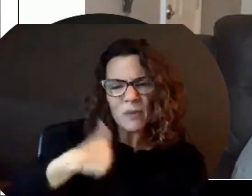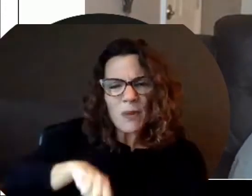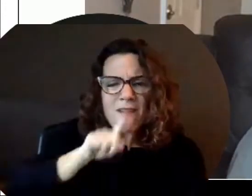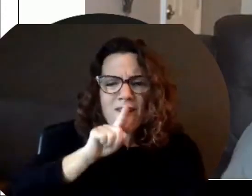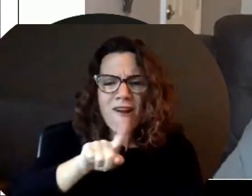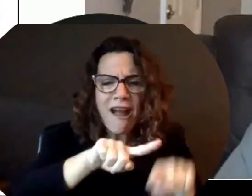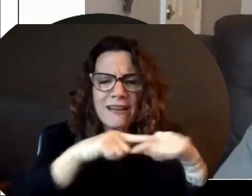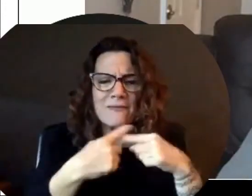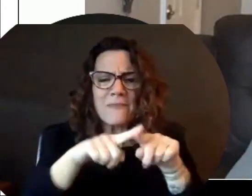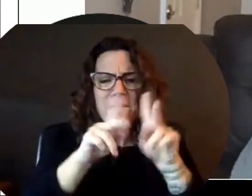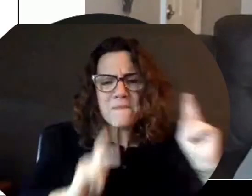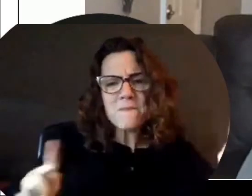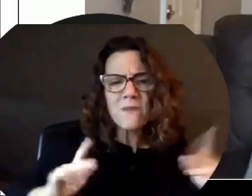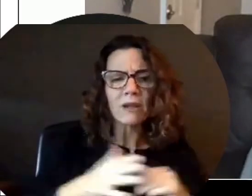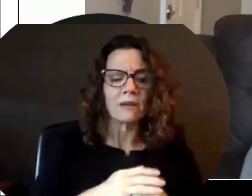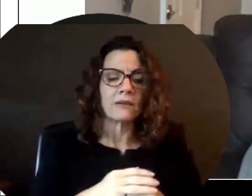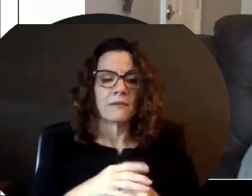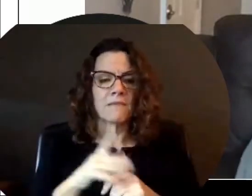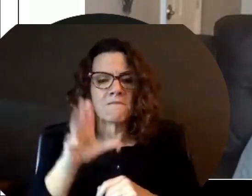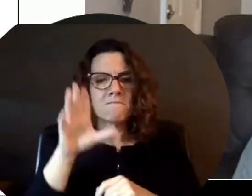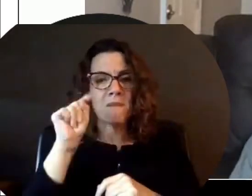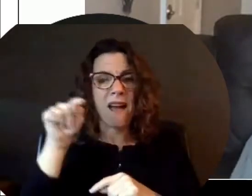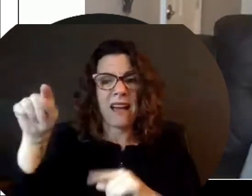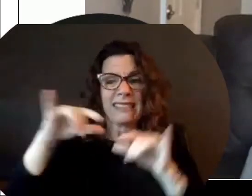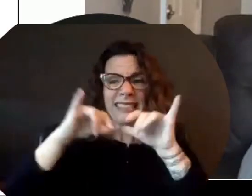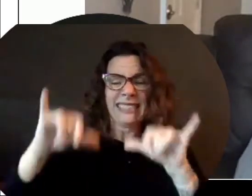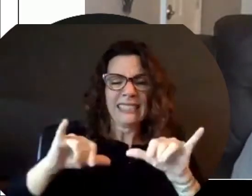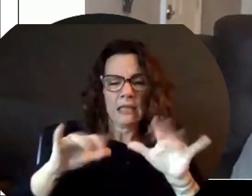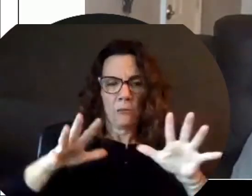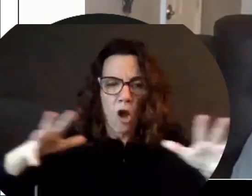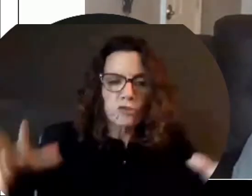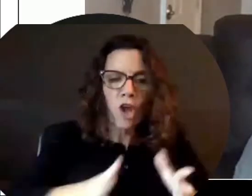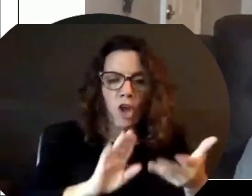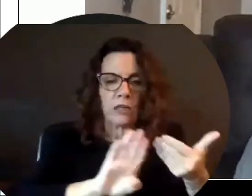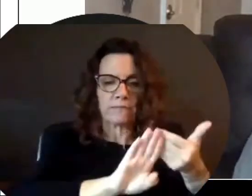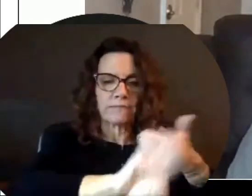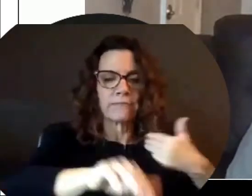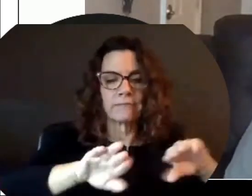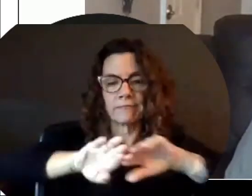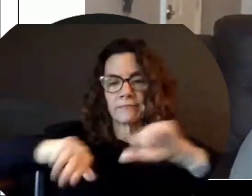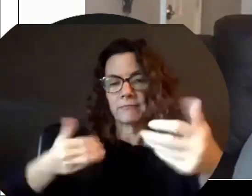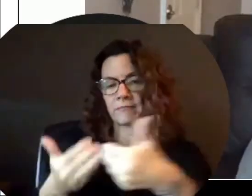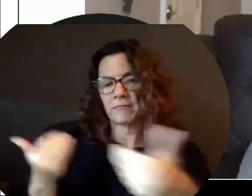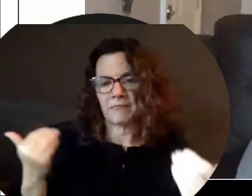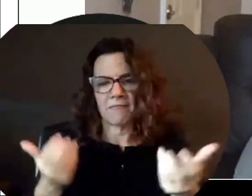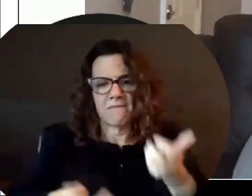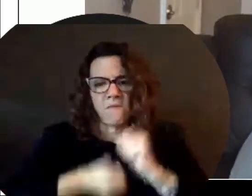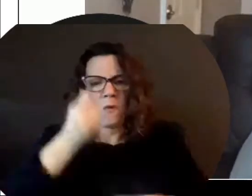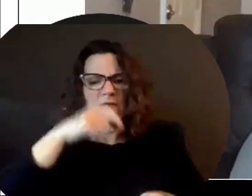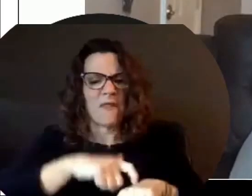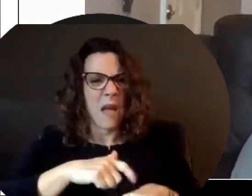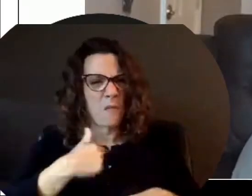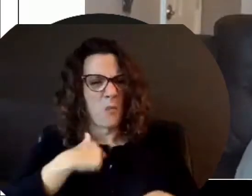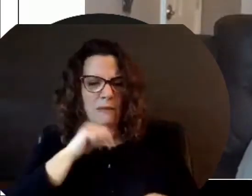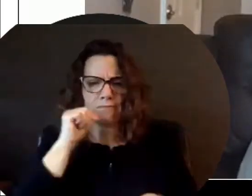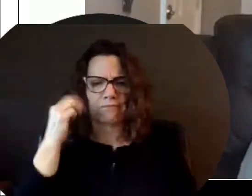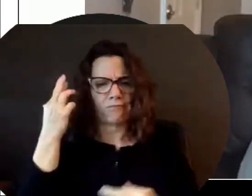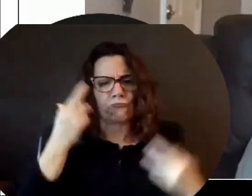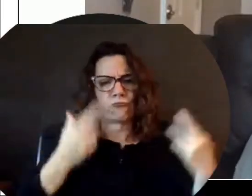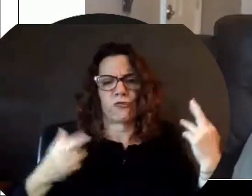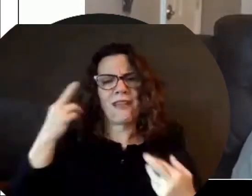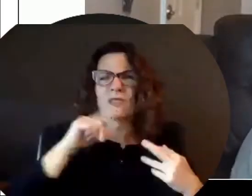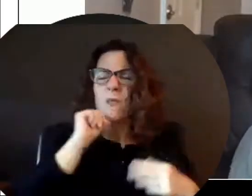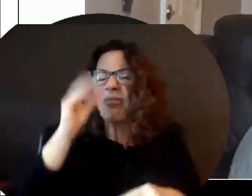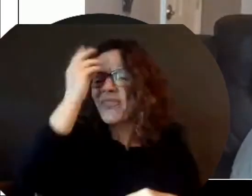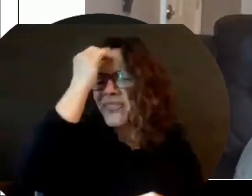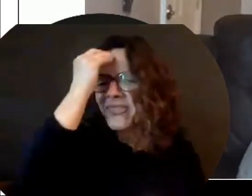with the system that is like literally holding you enslaved, and the guards that commit so much violence against you at any given time, depending on their moods